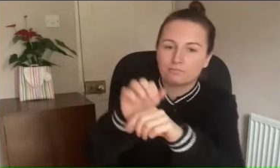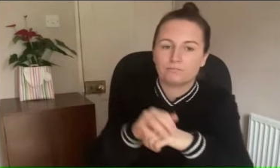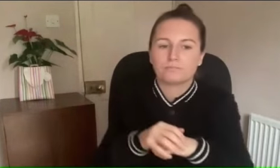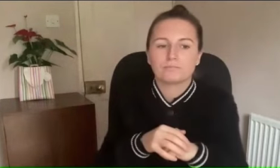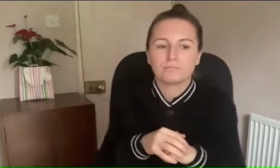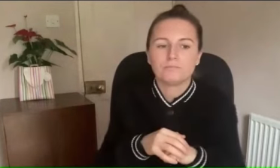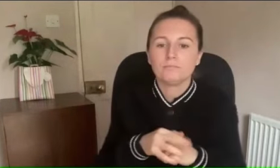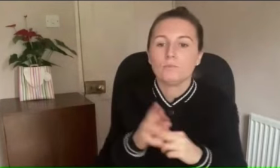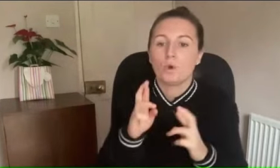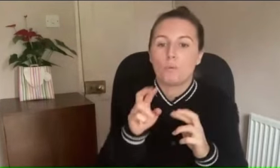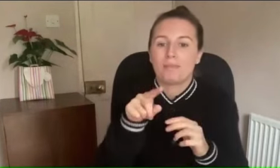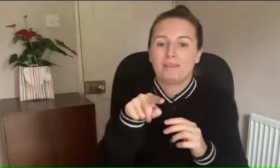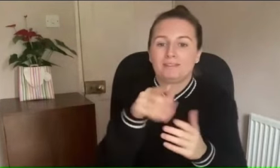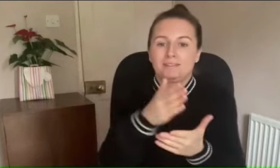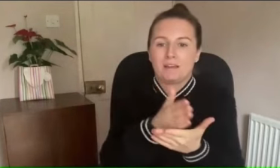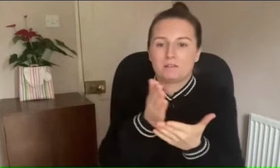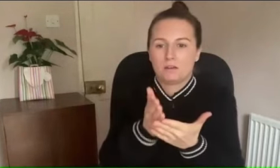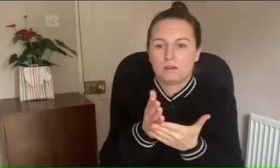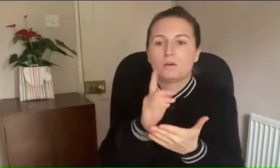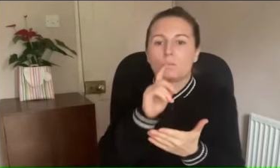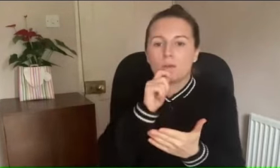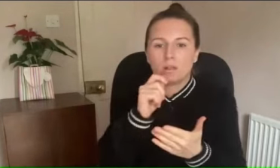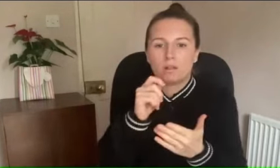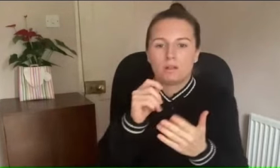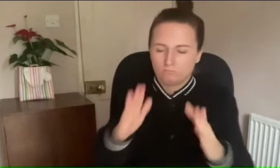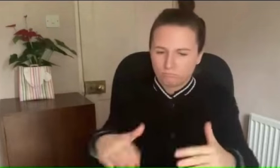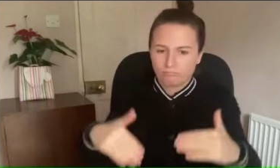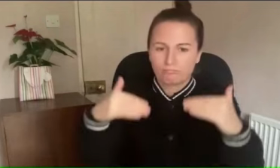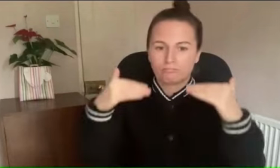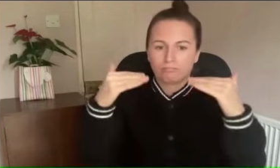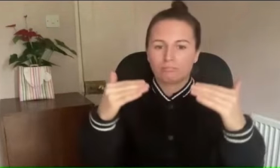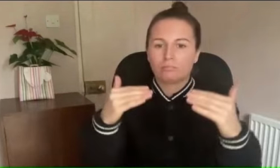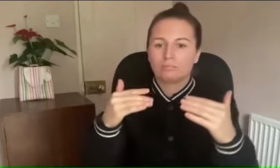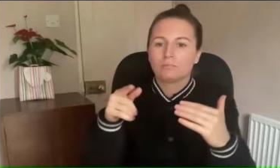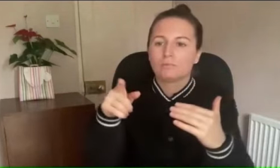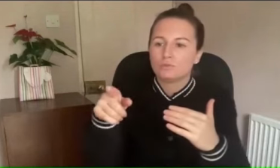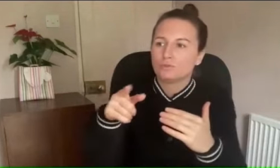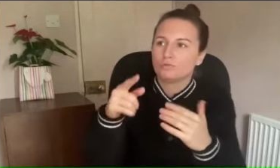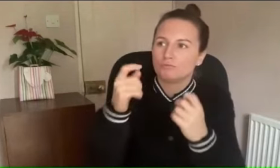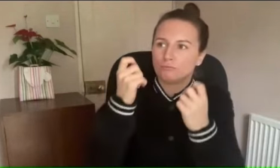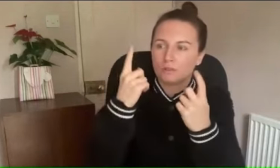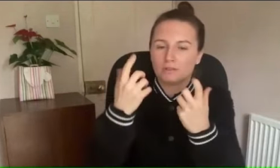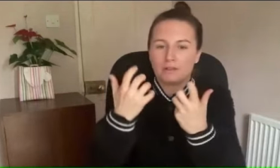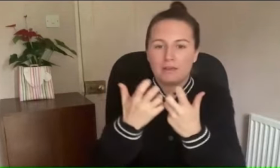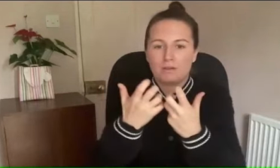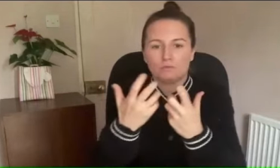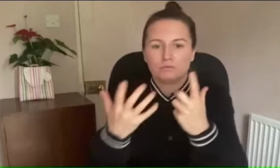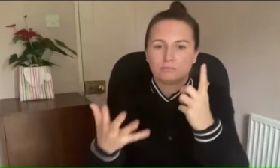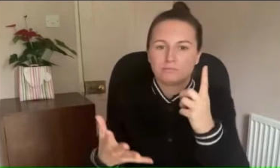help hub lead organisations to draw on realistic understanding and ambition for improvement.